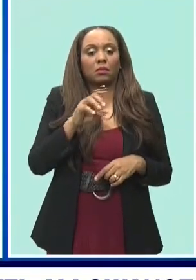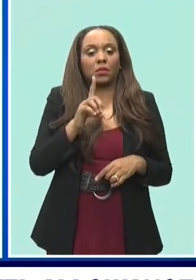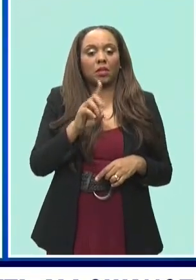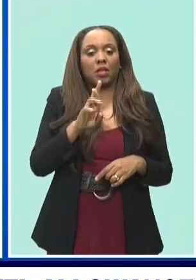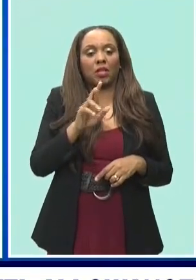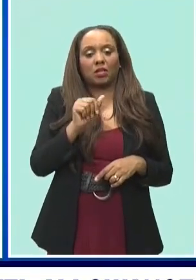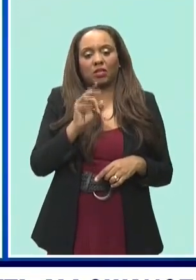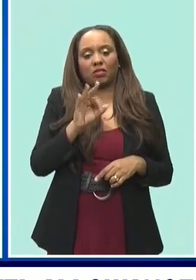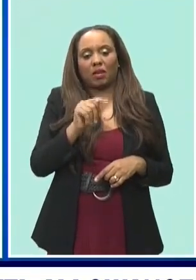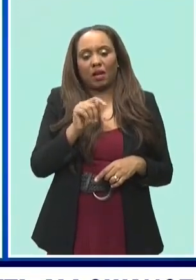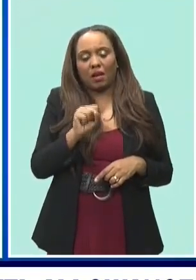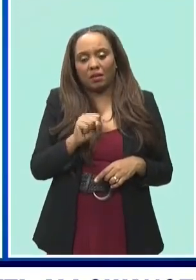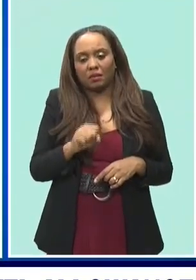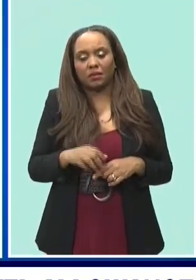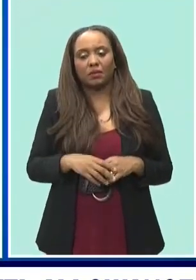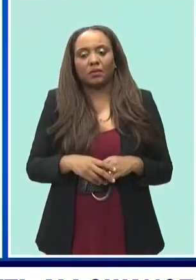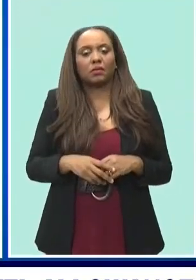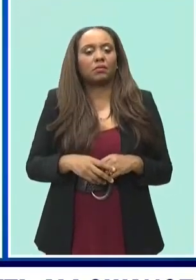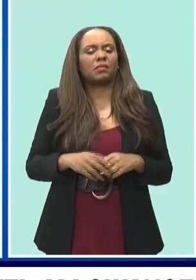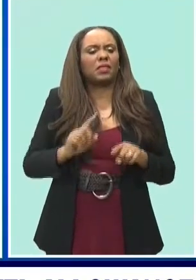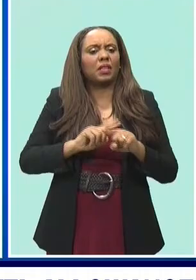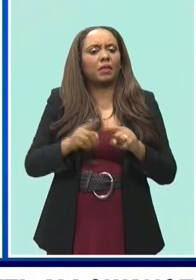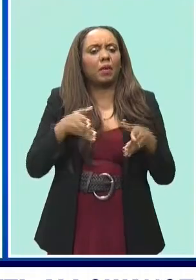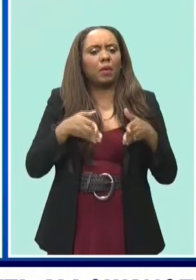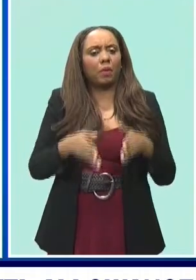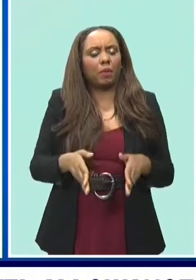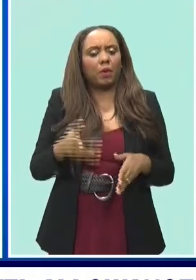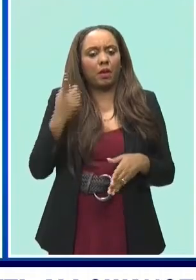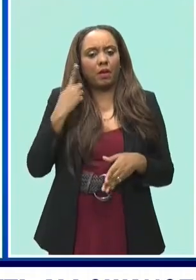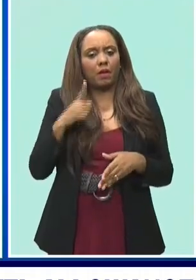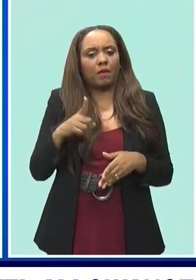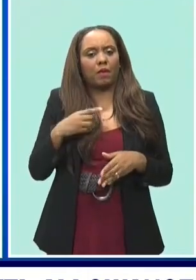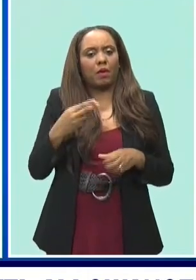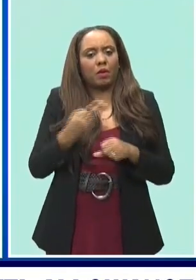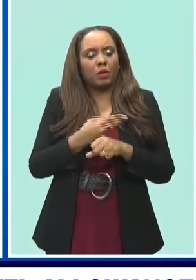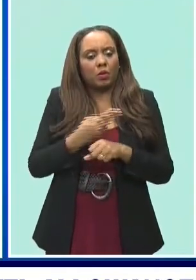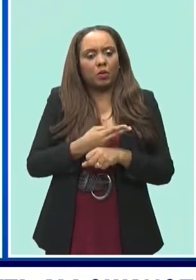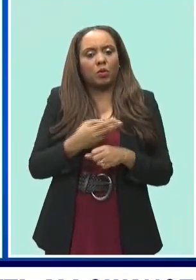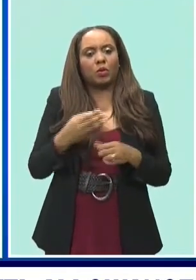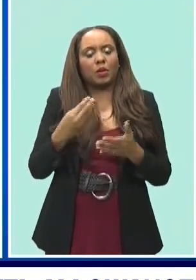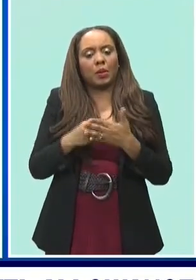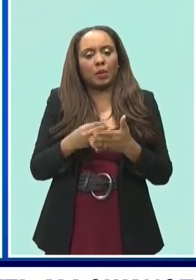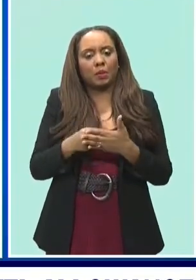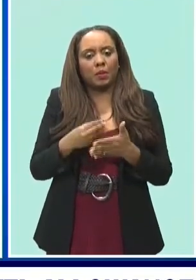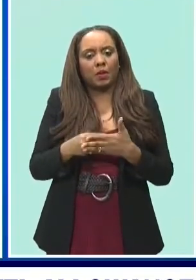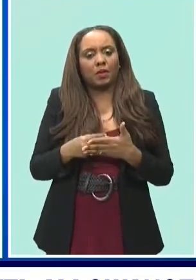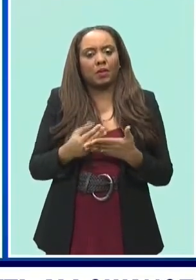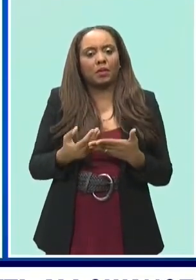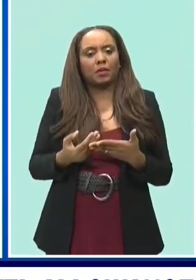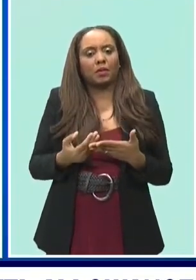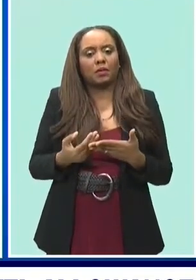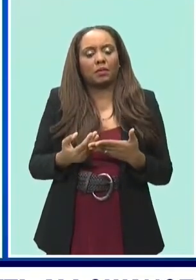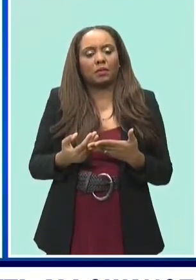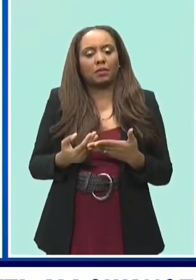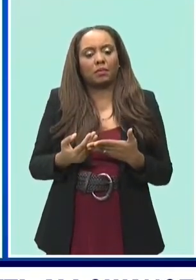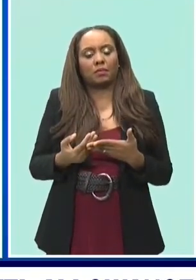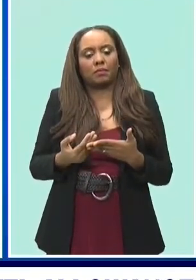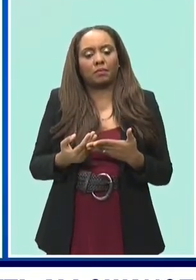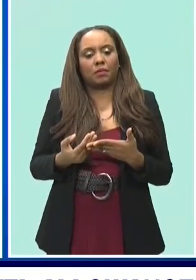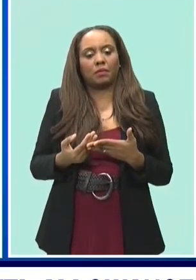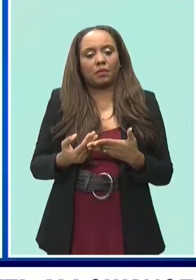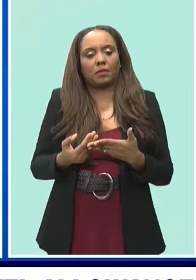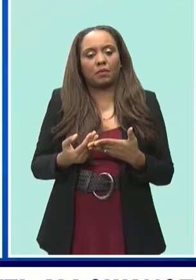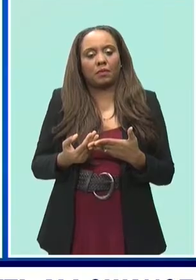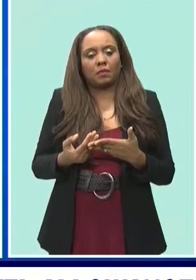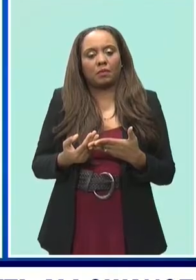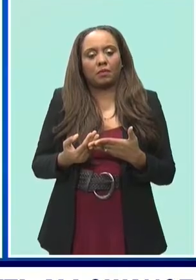transfer. So you have different options in terms of how you can take the funds in excess of the